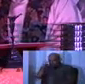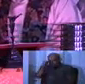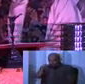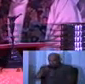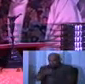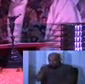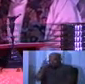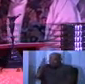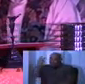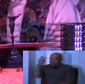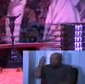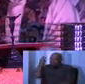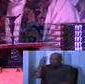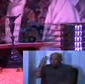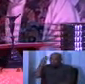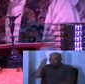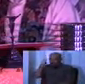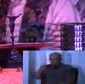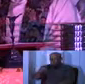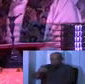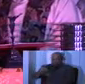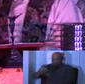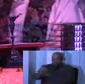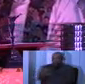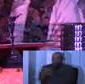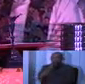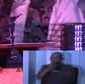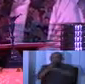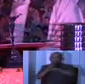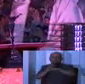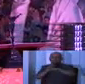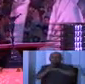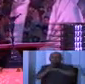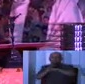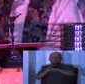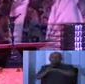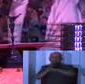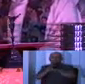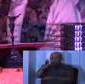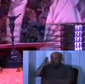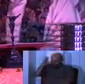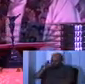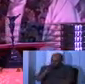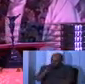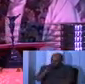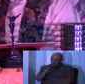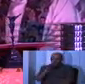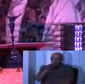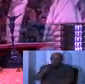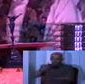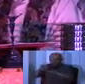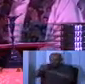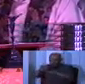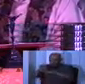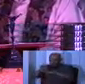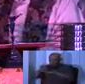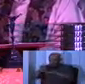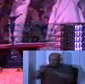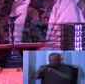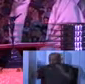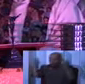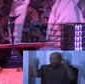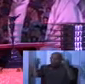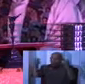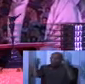me. For this is the cup of the new covenant." God is available to